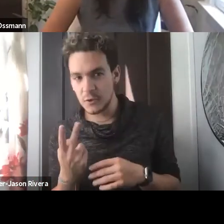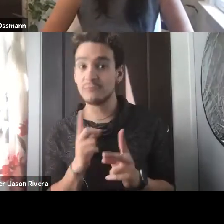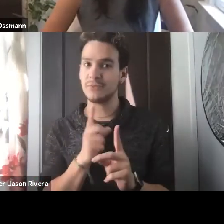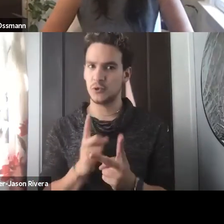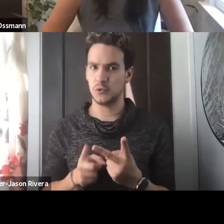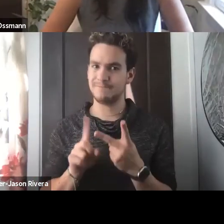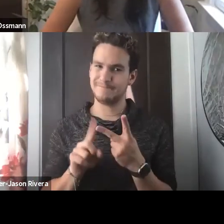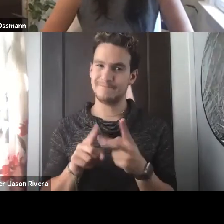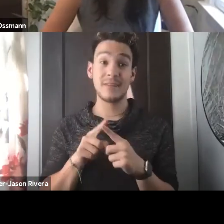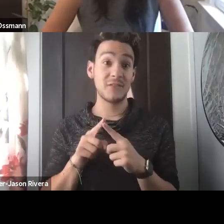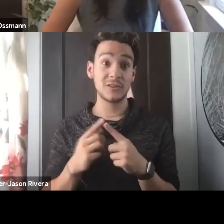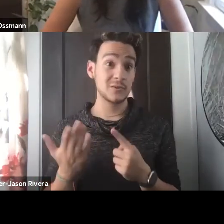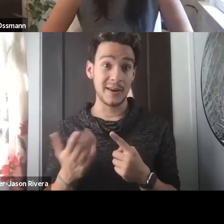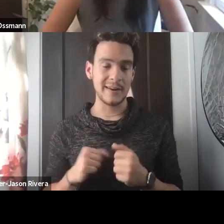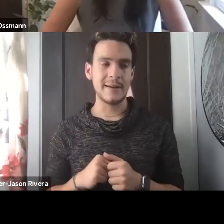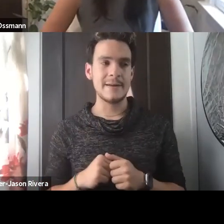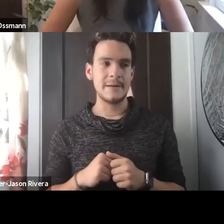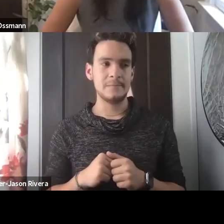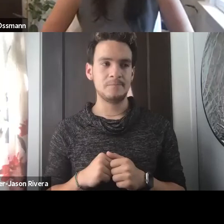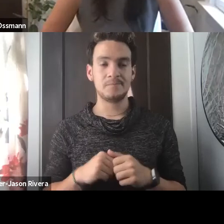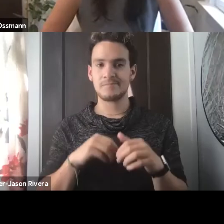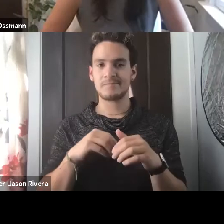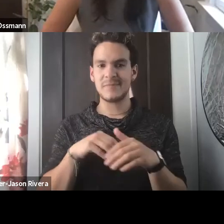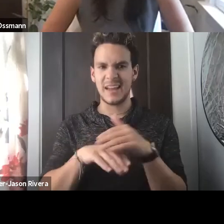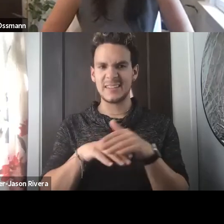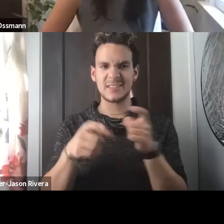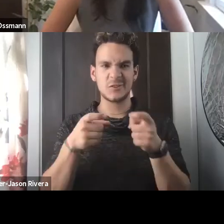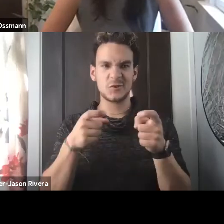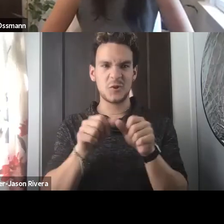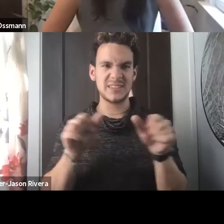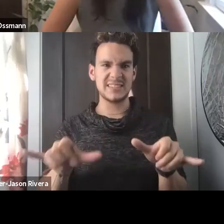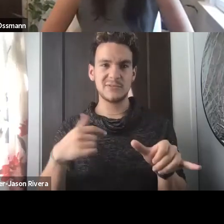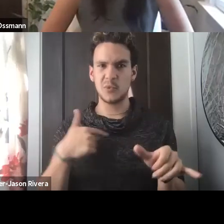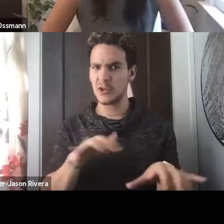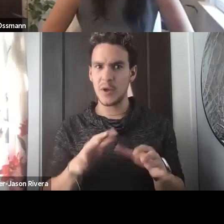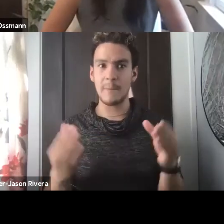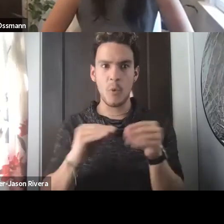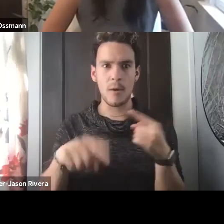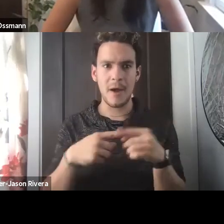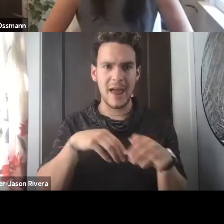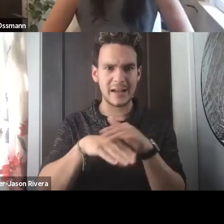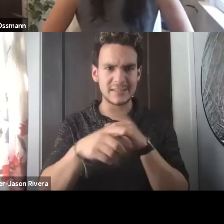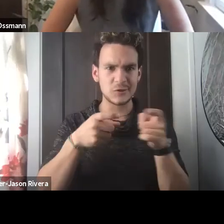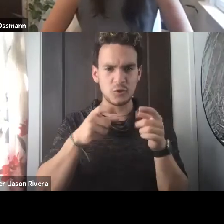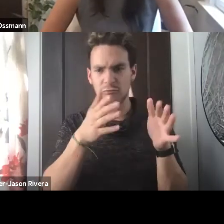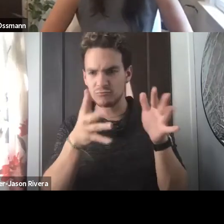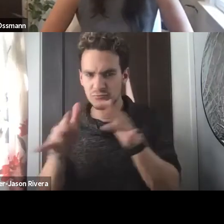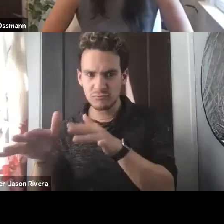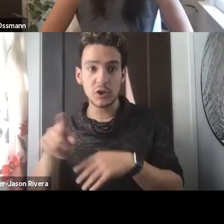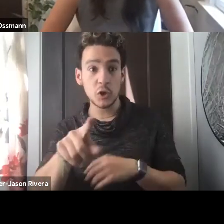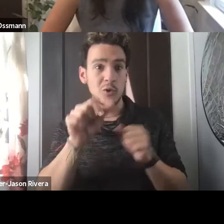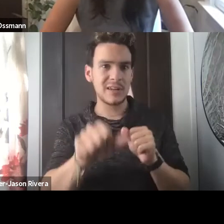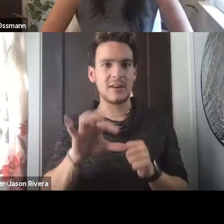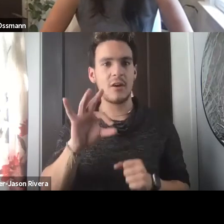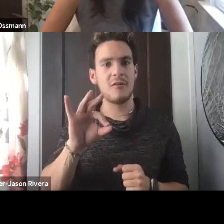particular. The first would be access control systems. We're doing a lot more in terms of access control. So you can fob